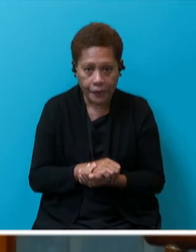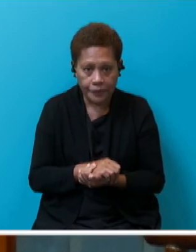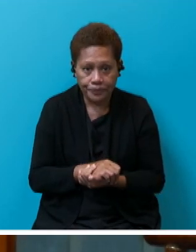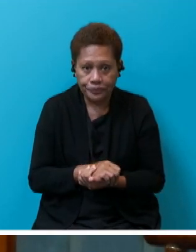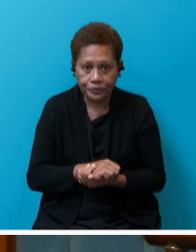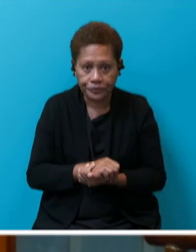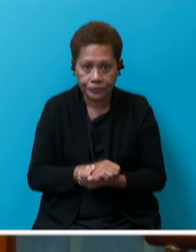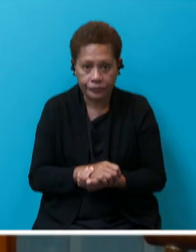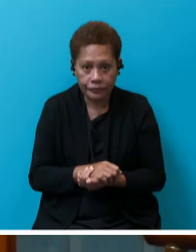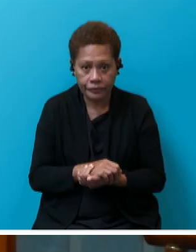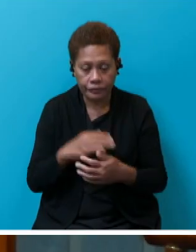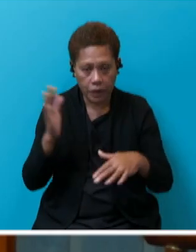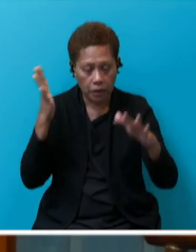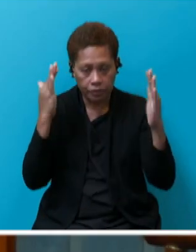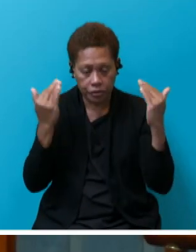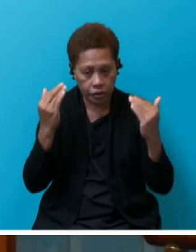Mr. Speaker, sir,